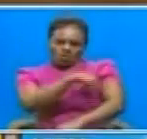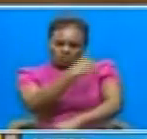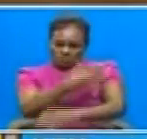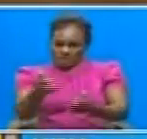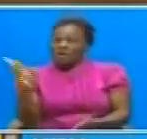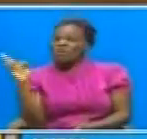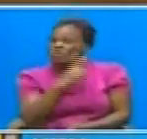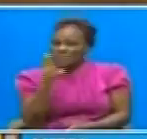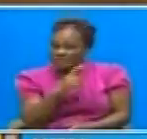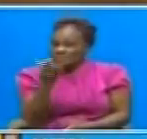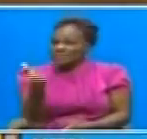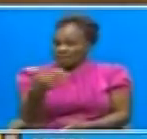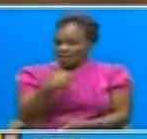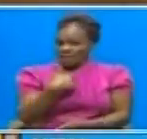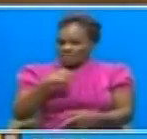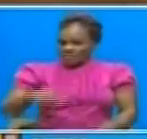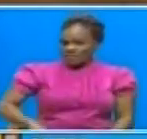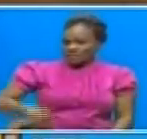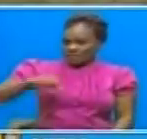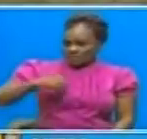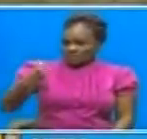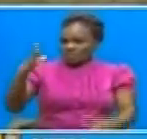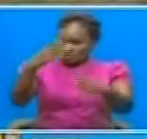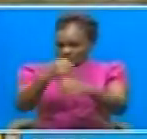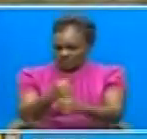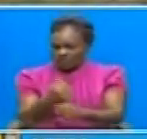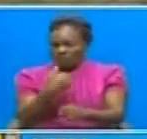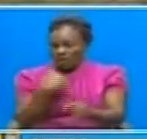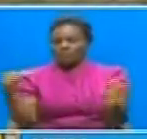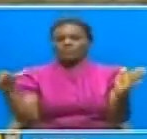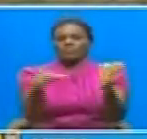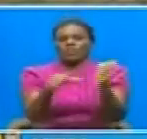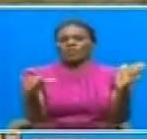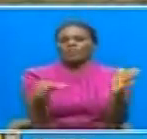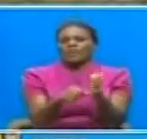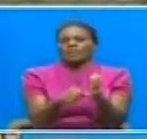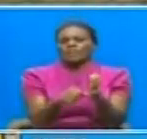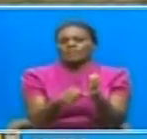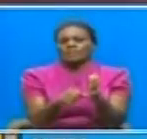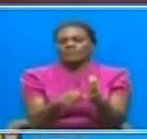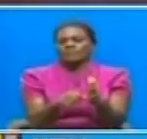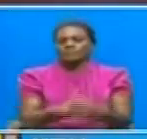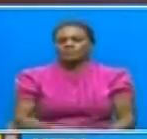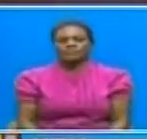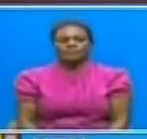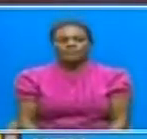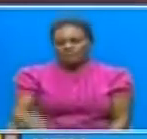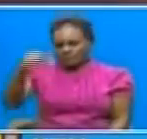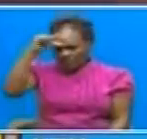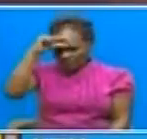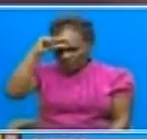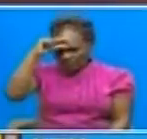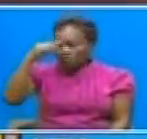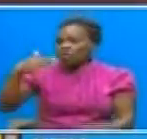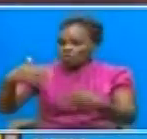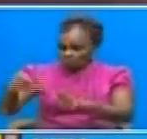risk due to siltation, the survival of the company is threatened and stakeholders stand to lose. The government will have something to